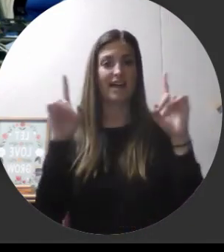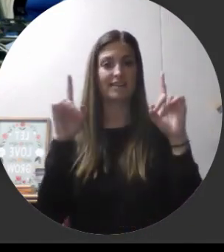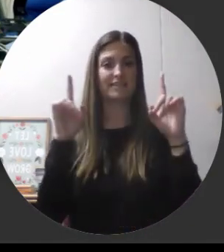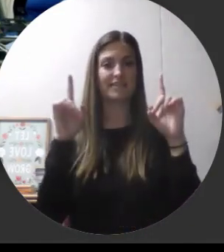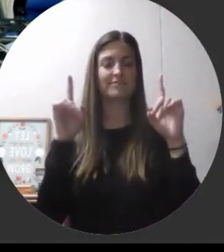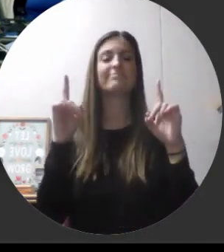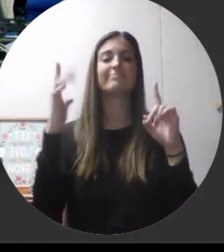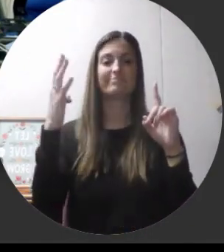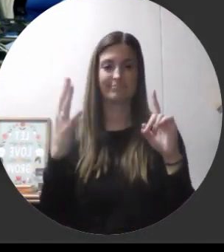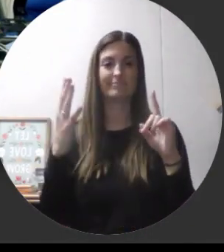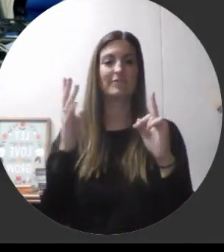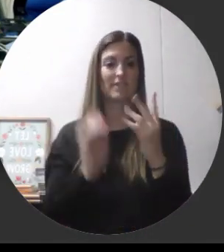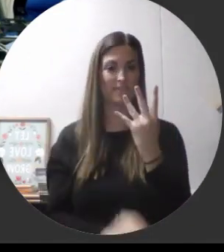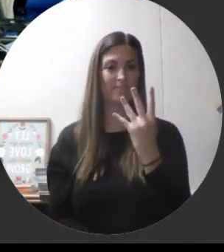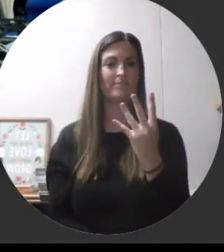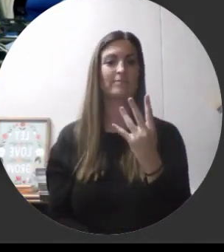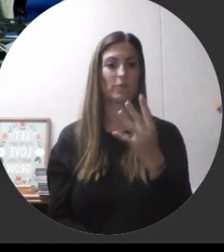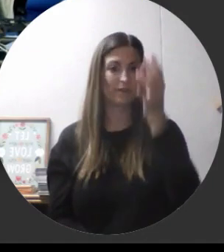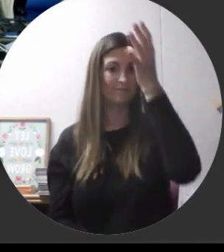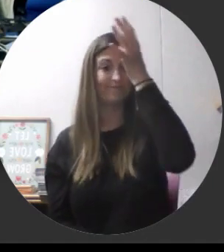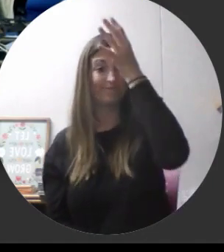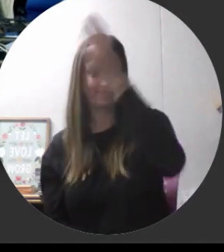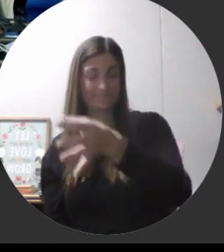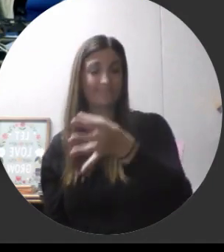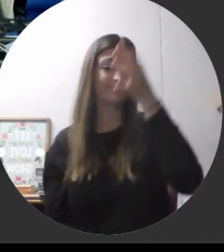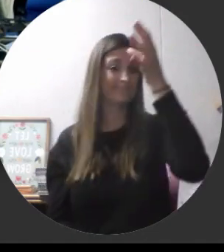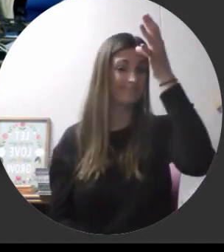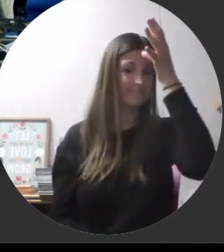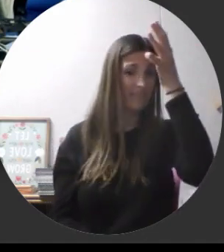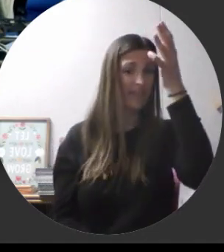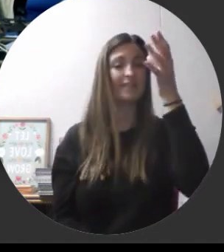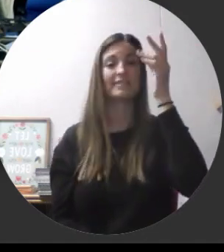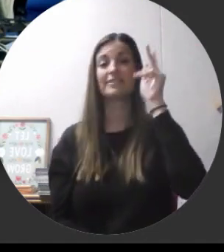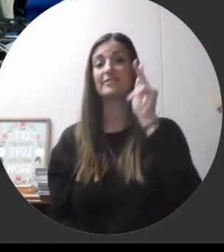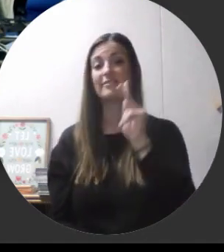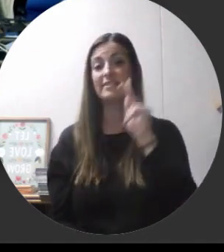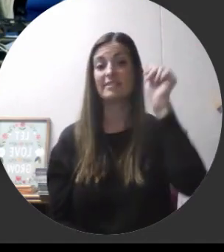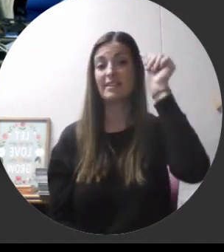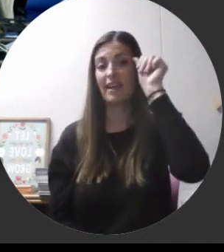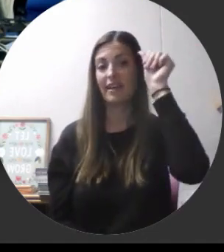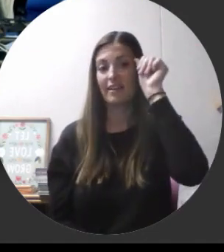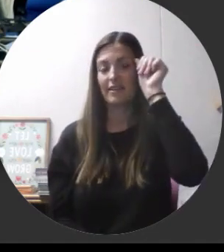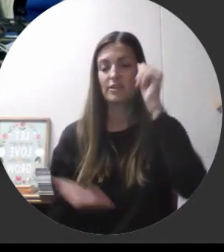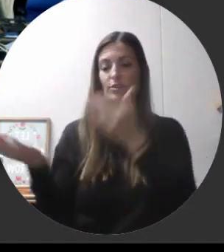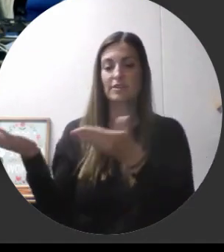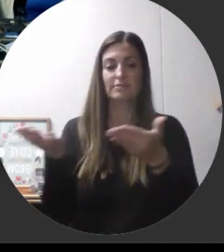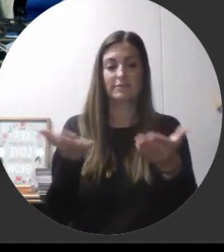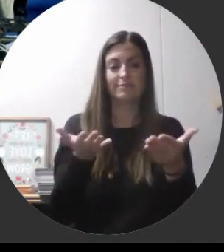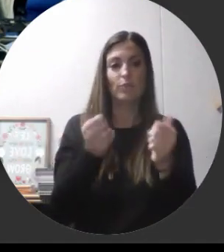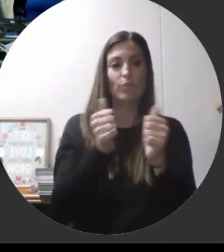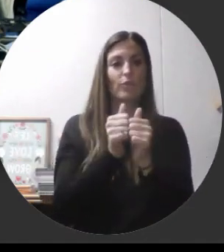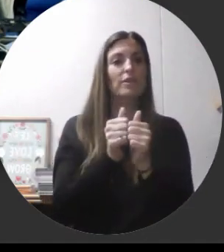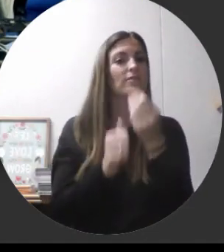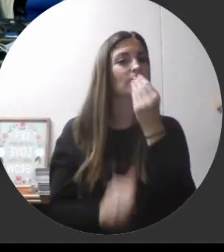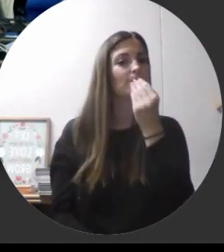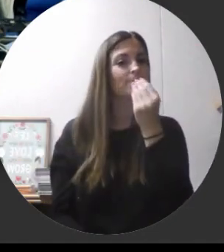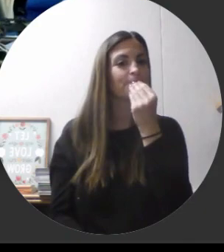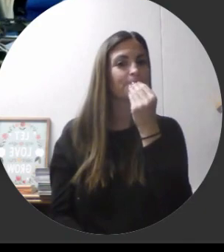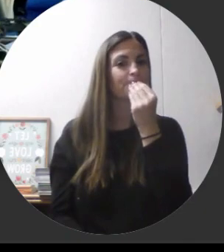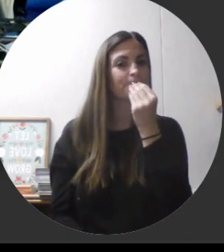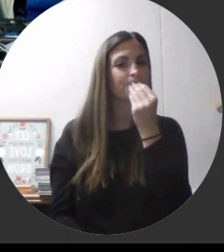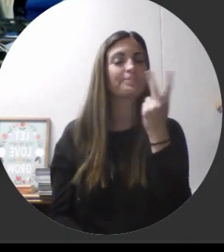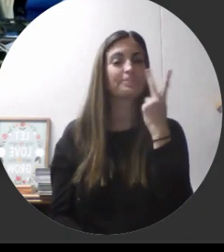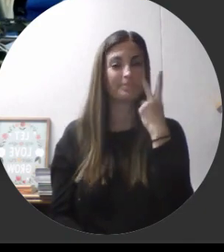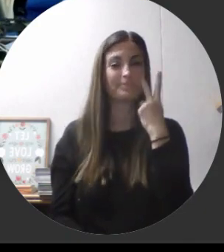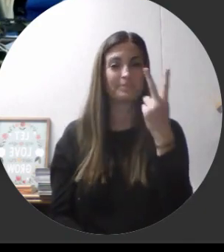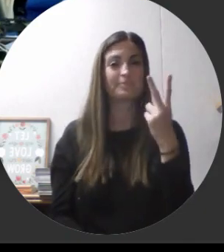appeared again, and as they came closer, he could smell the food they were carrying. Father and the others could see that there had been a hard frost.